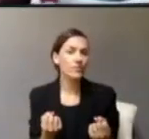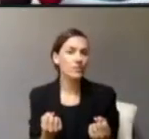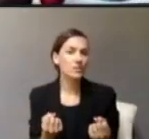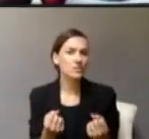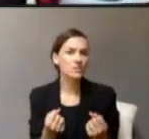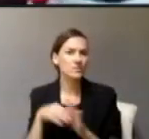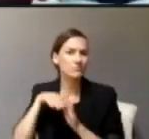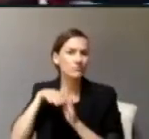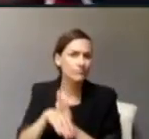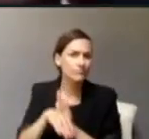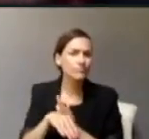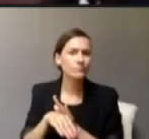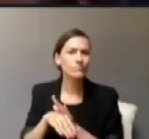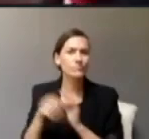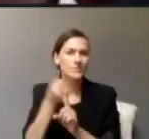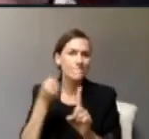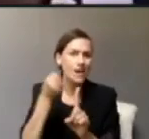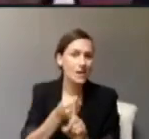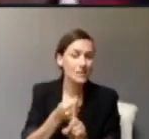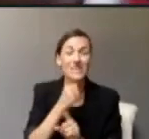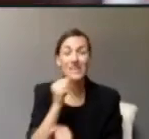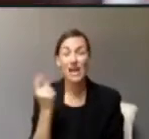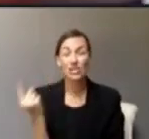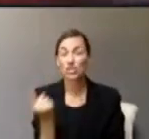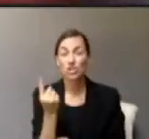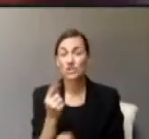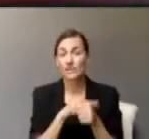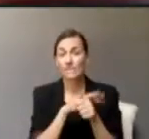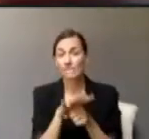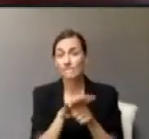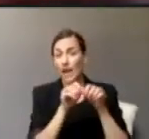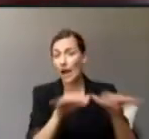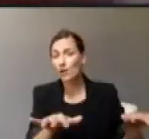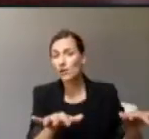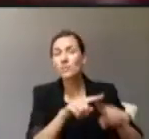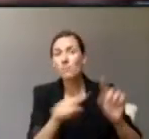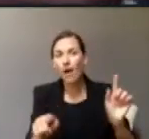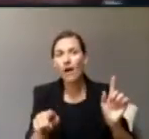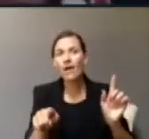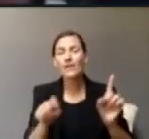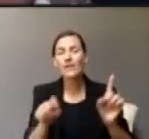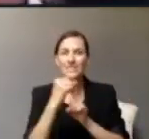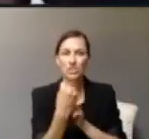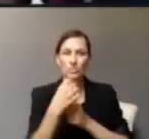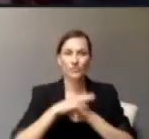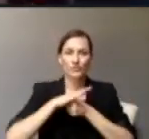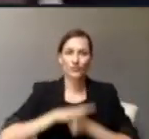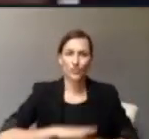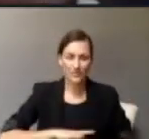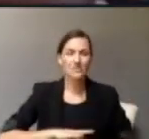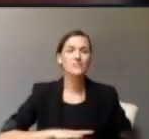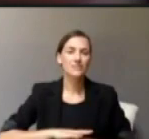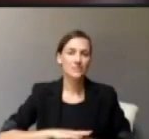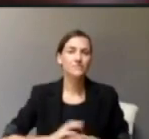and the disease and the virus, but also by the conditions that it creates. So I'll leave it